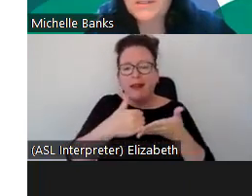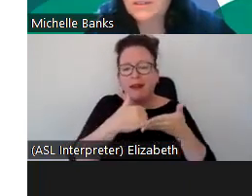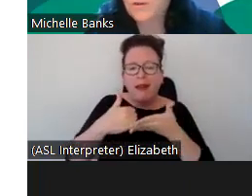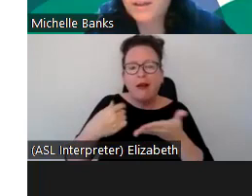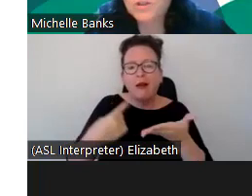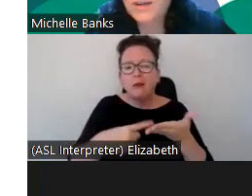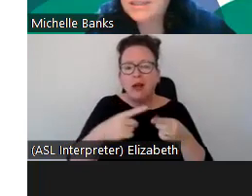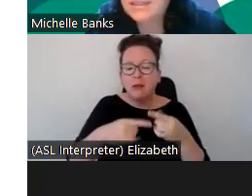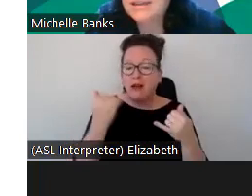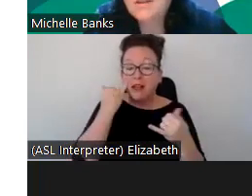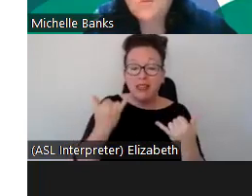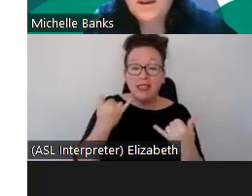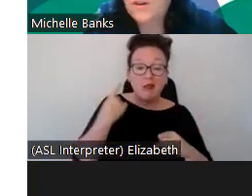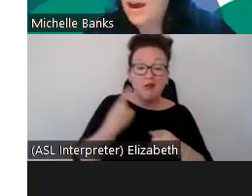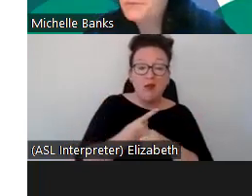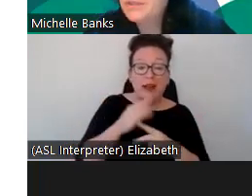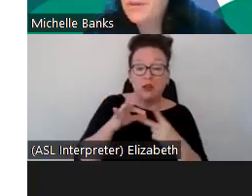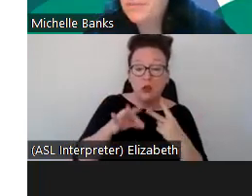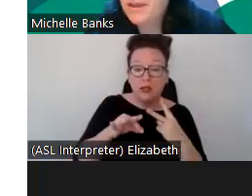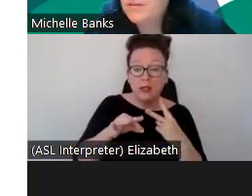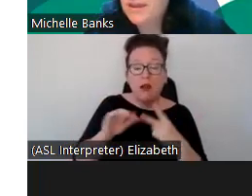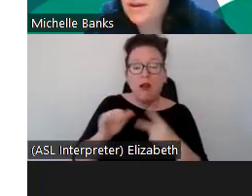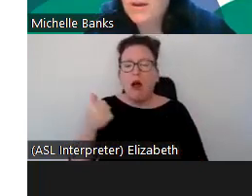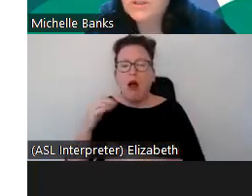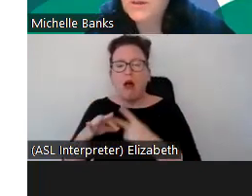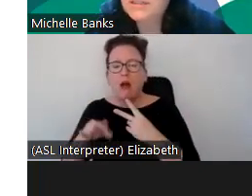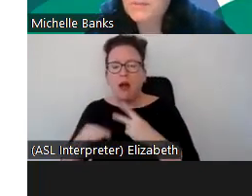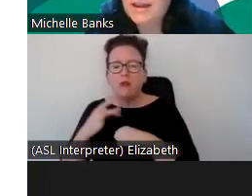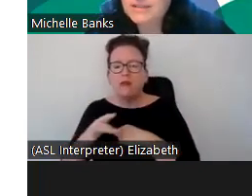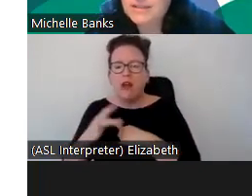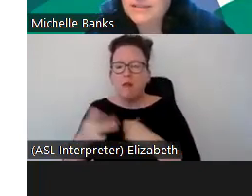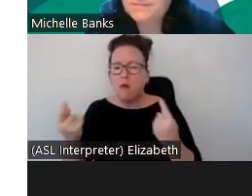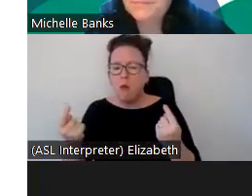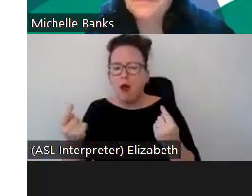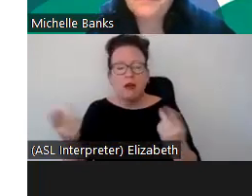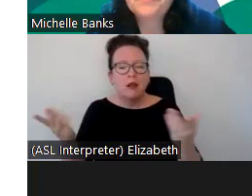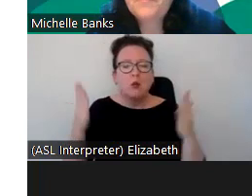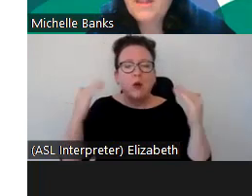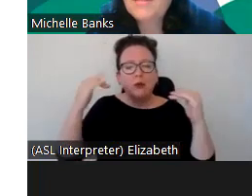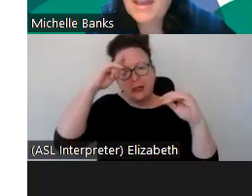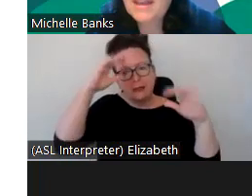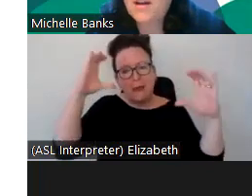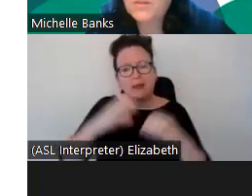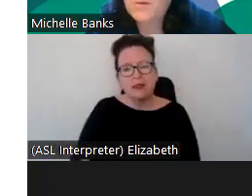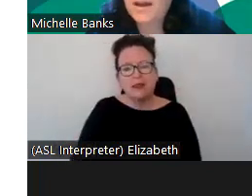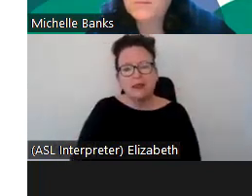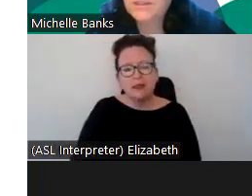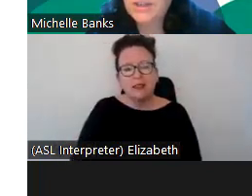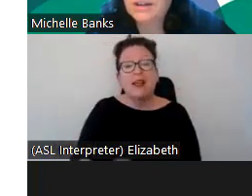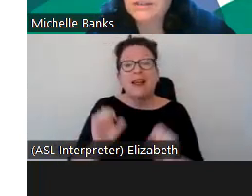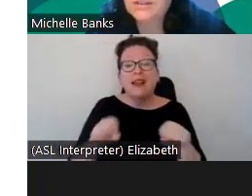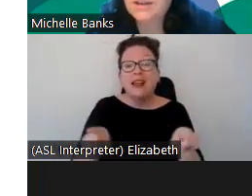whether this is the right choice, what other options might be out there, what to expect. And they can also